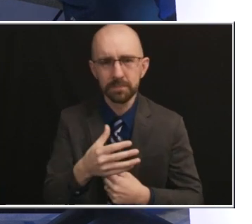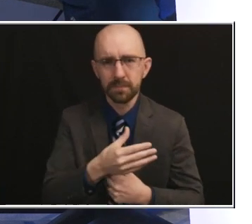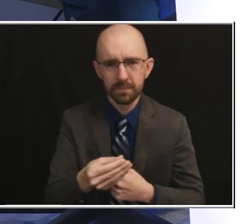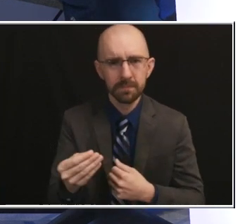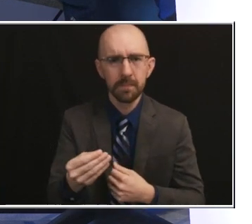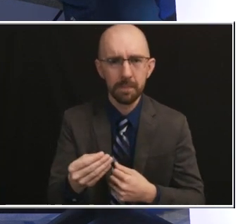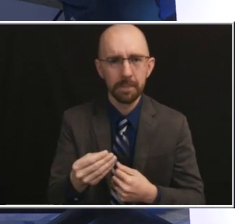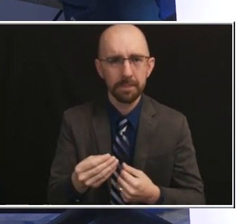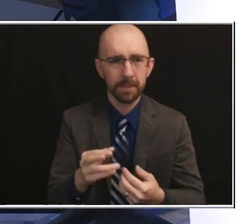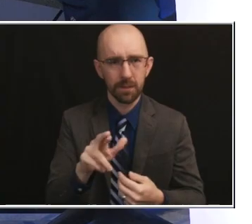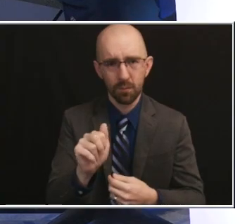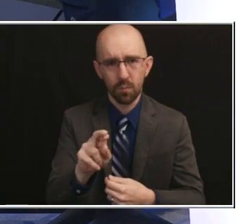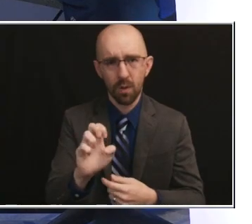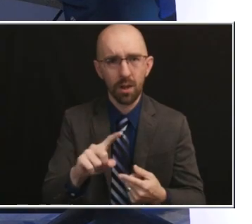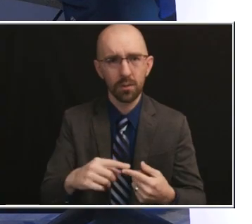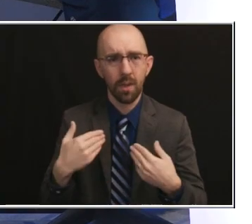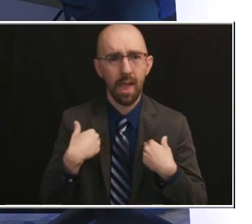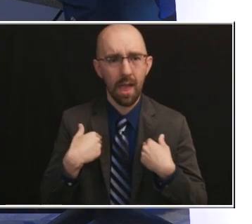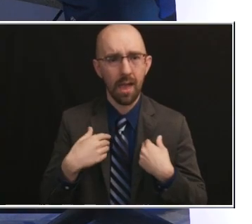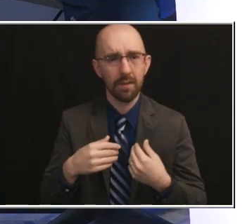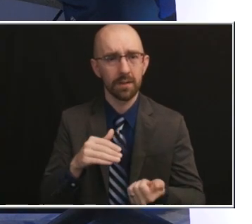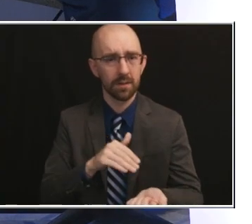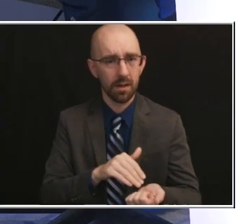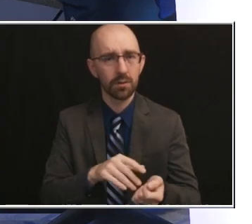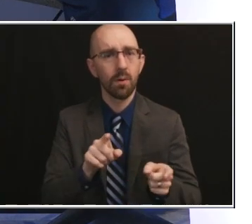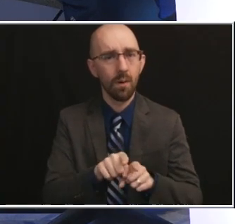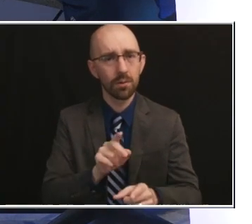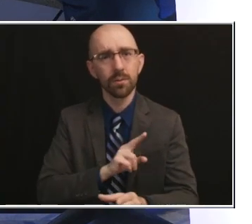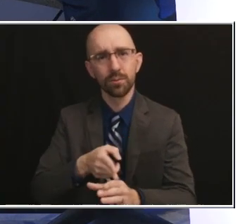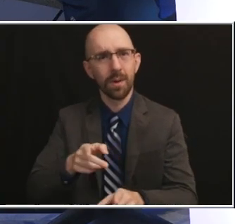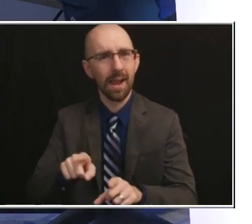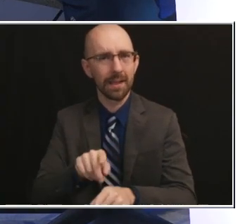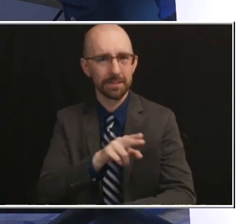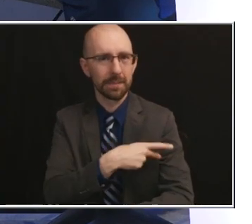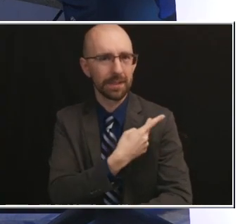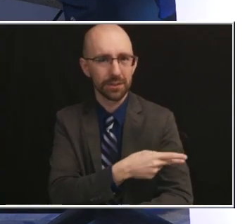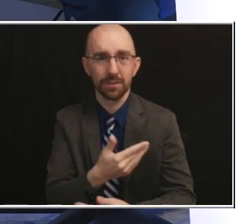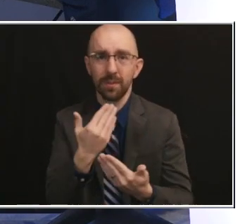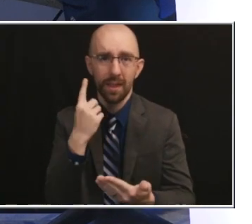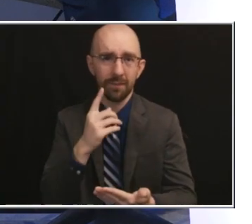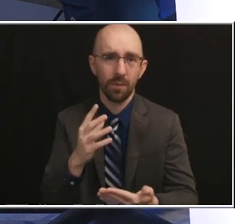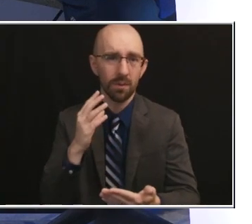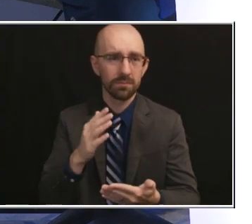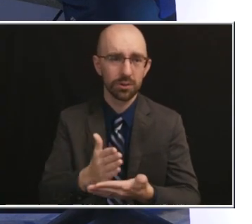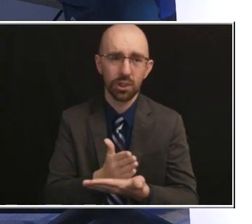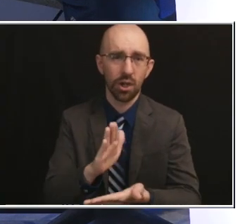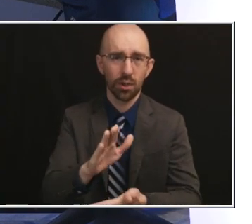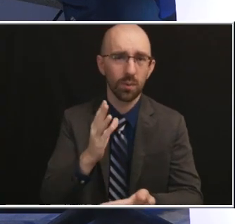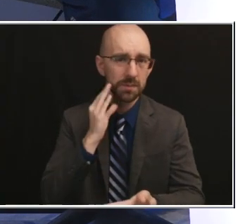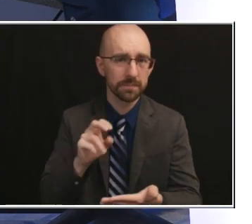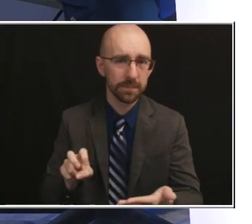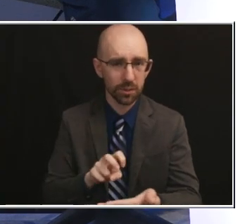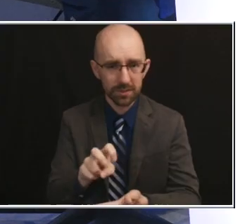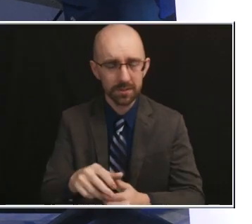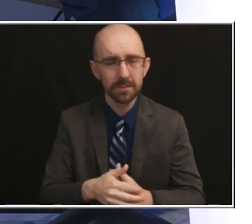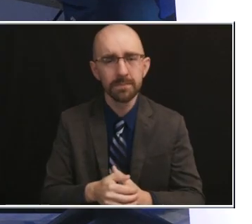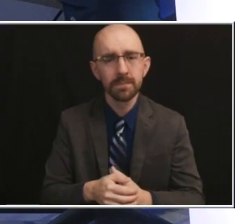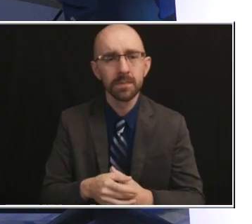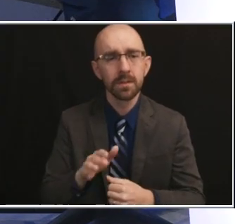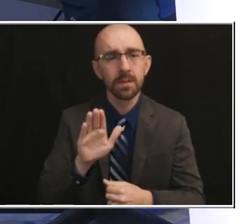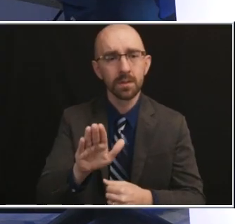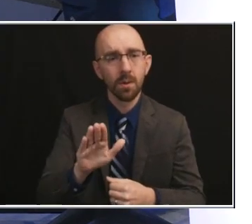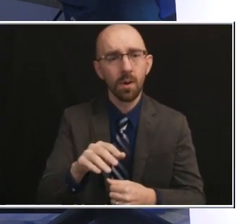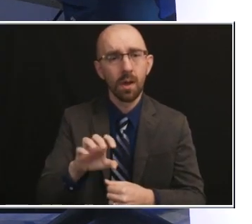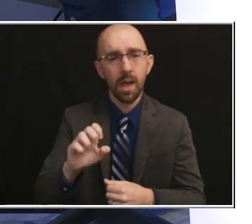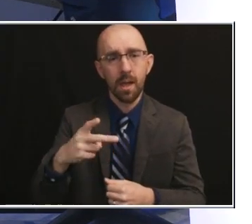rare to have one of our neurologists also join us as a patient. So thank you for sharing your journey. We also want to welcome your epileptologist here at the